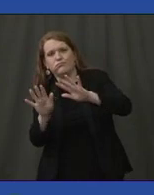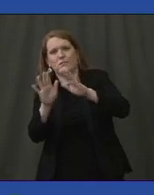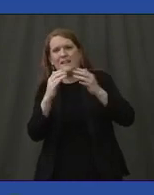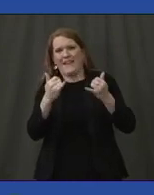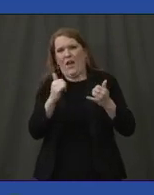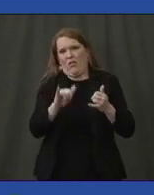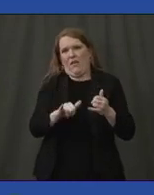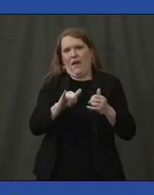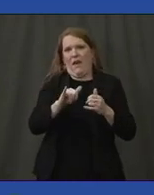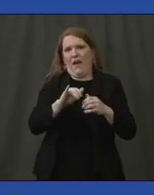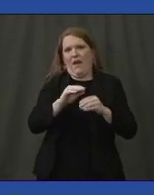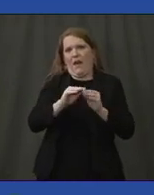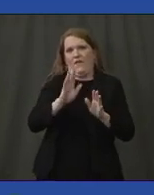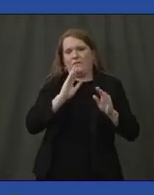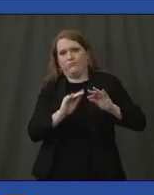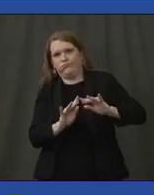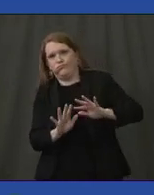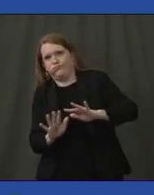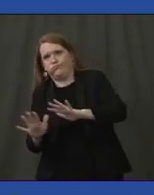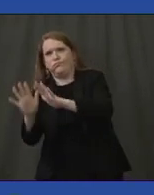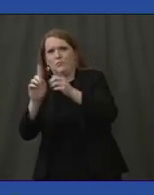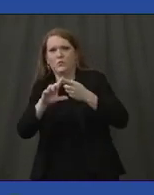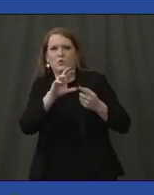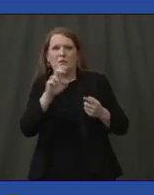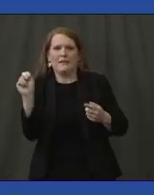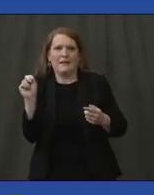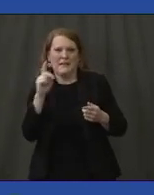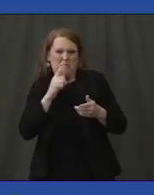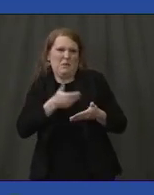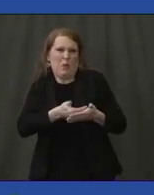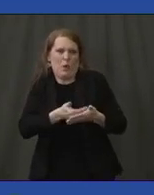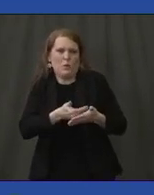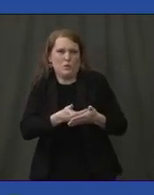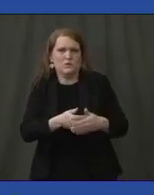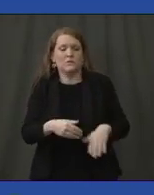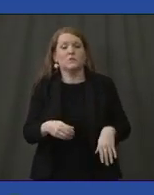down county by county. But this chart gives you some very